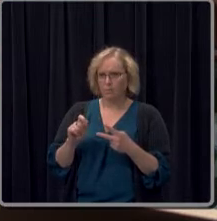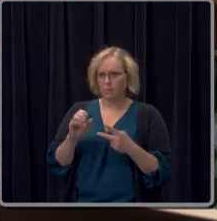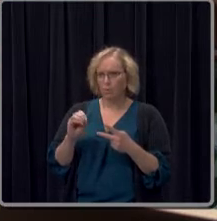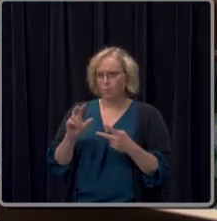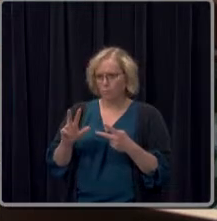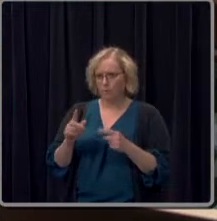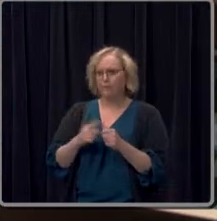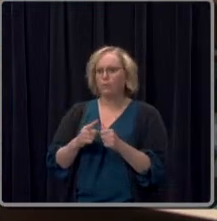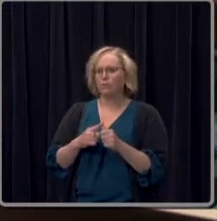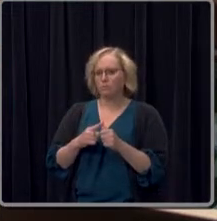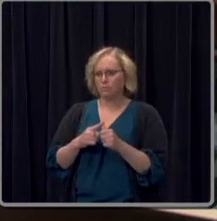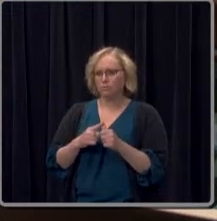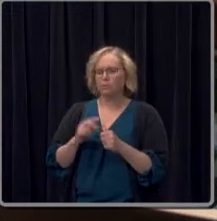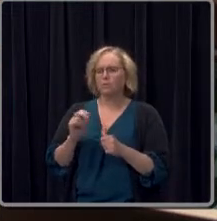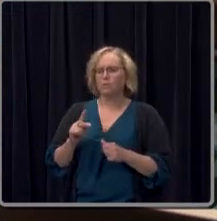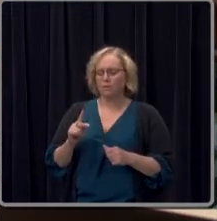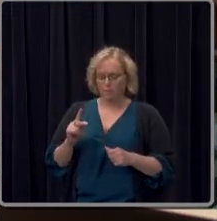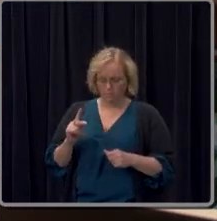Sorry.